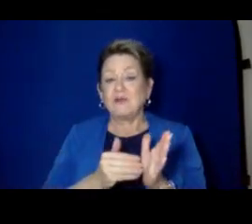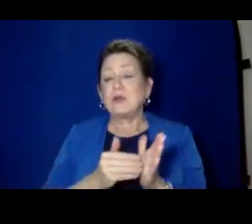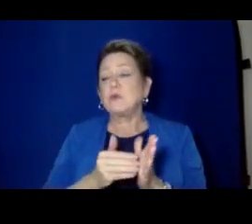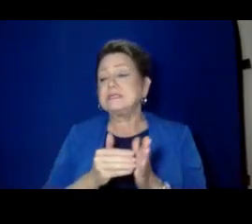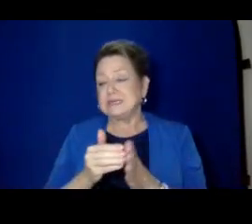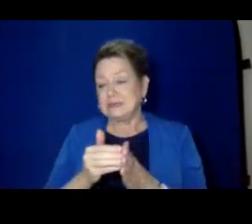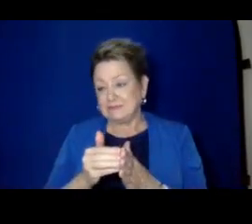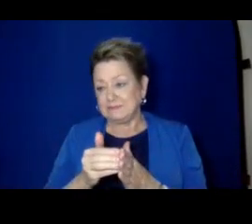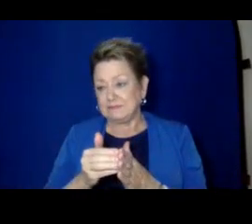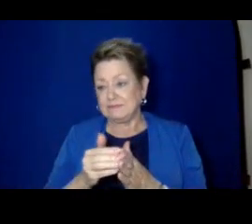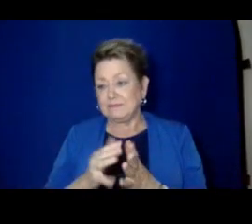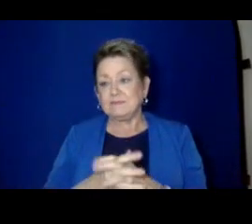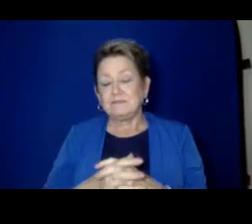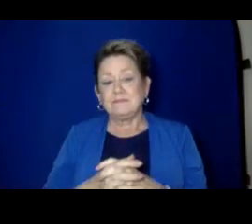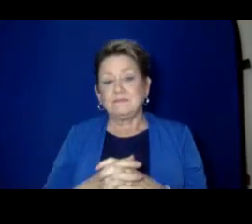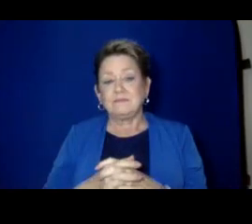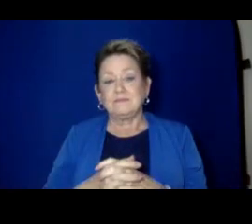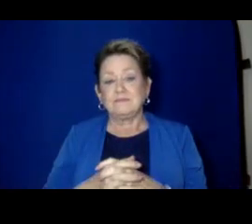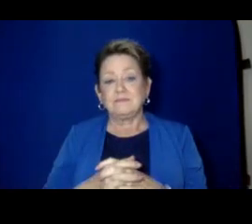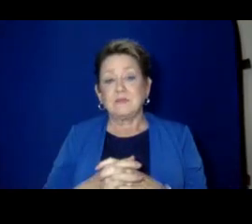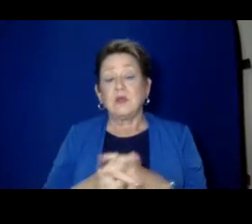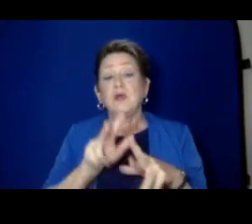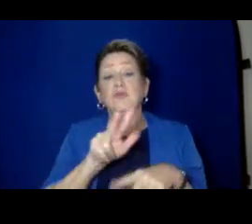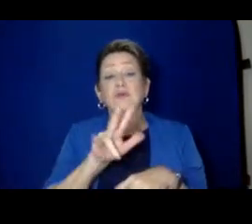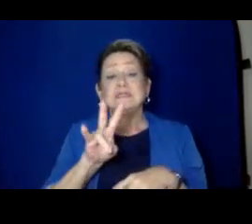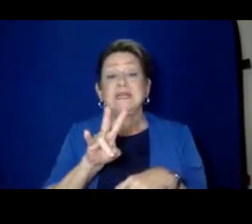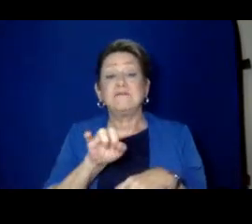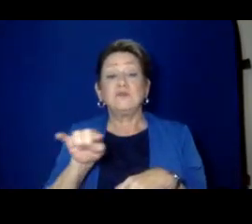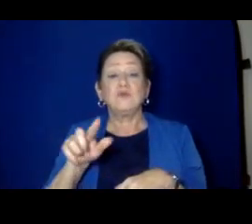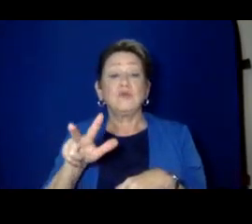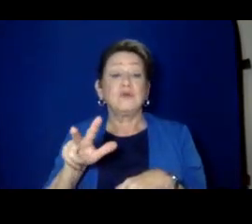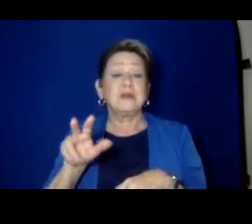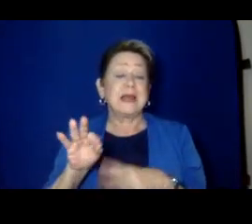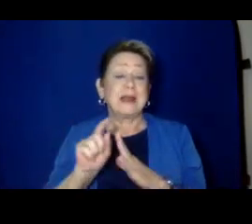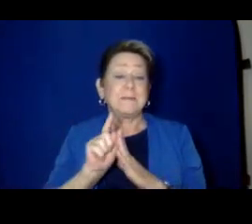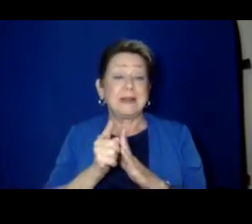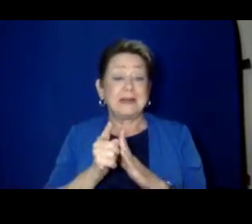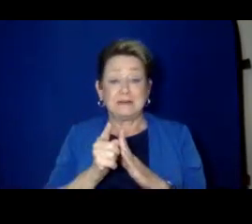being anywhere from, I want to say, 37 to 39-minute frequency.